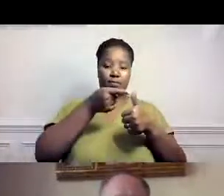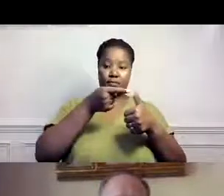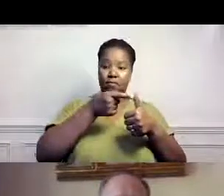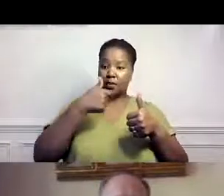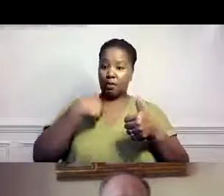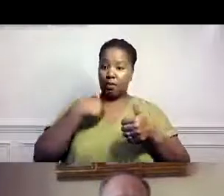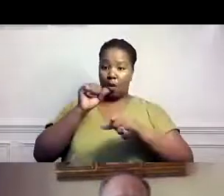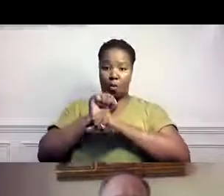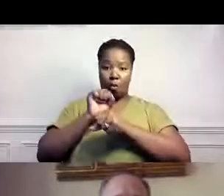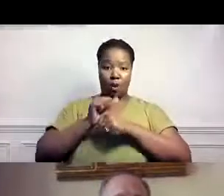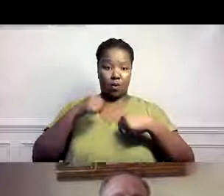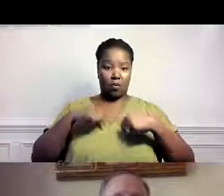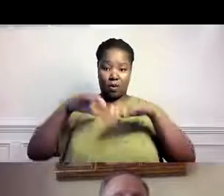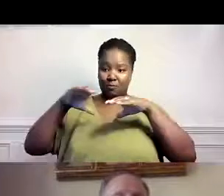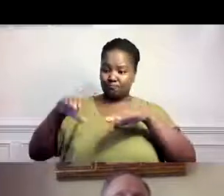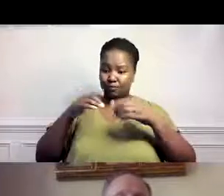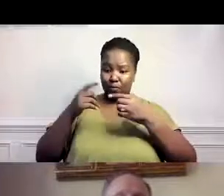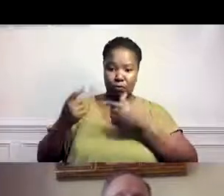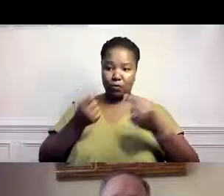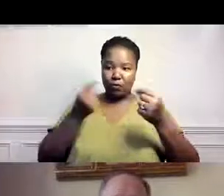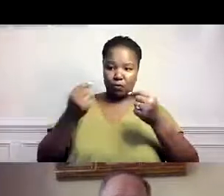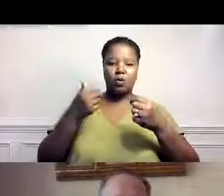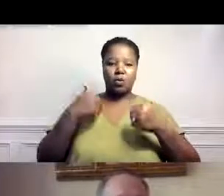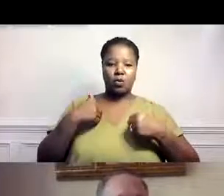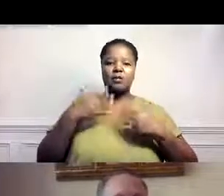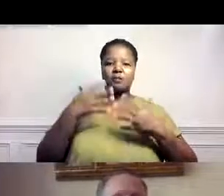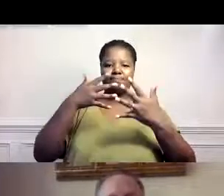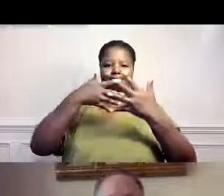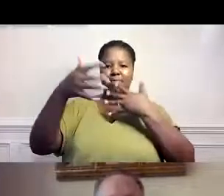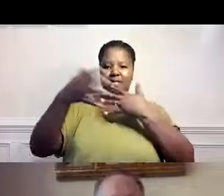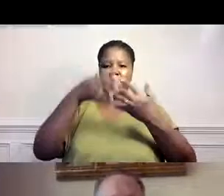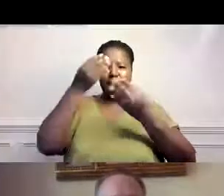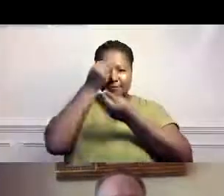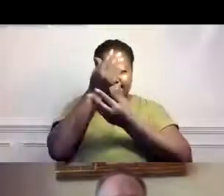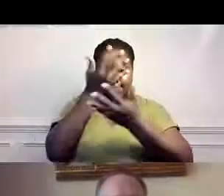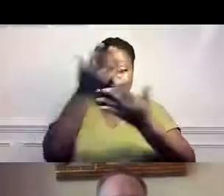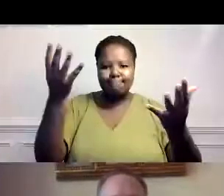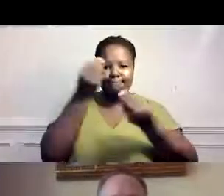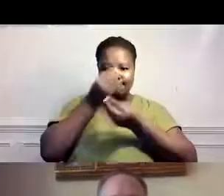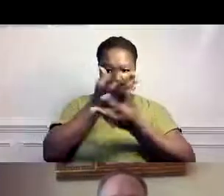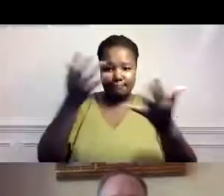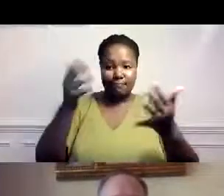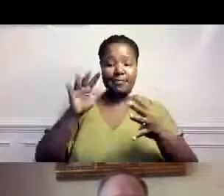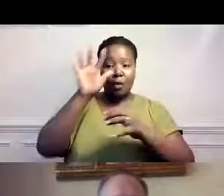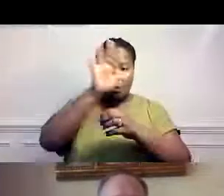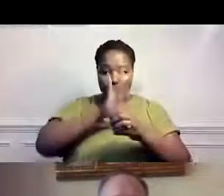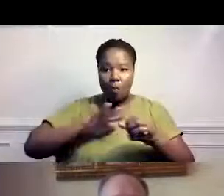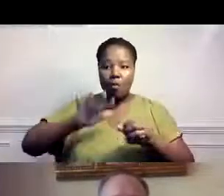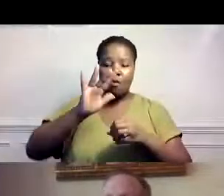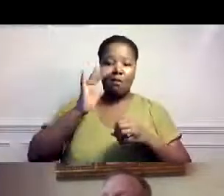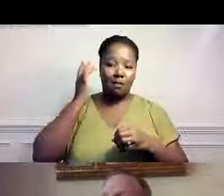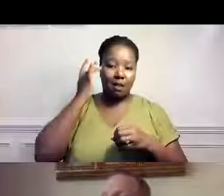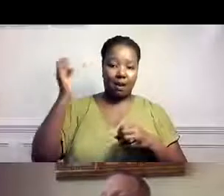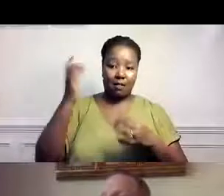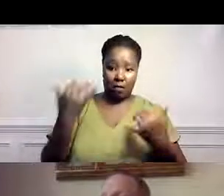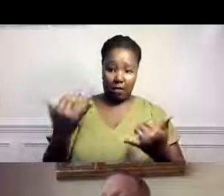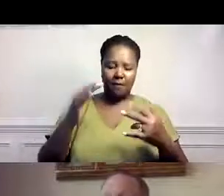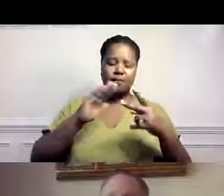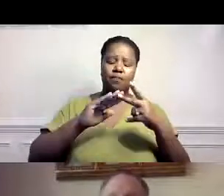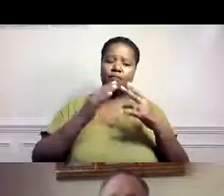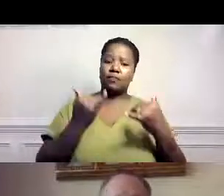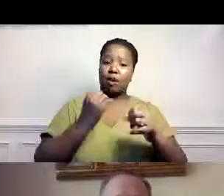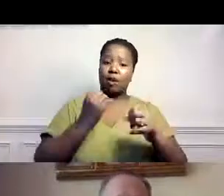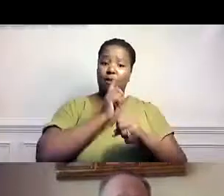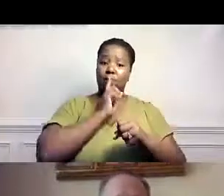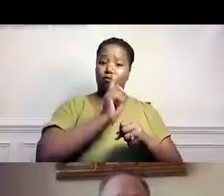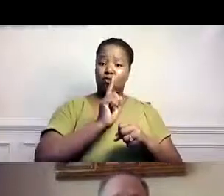doing with the vaccine. We're engaging with stakeholders like all of you across California. As I mentioned, we want to make sure that the